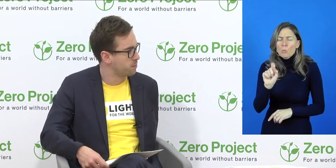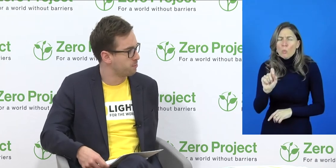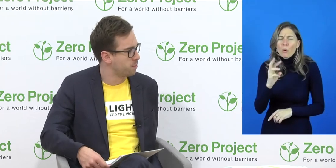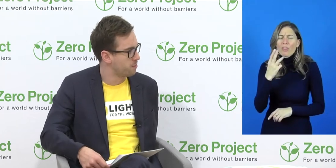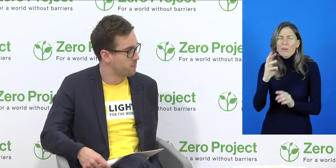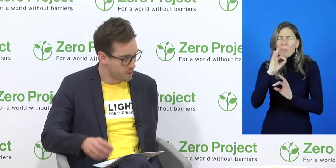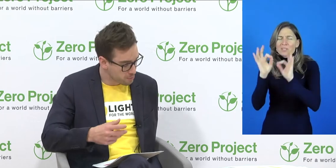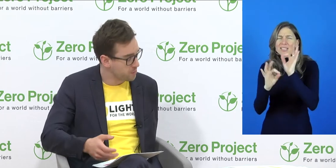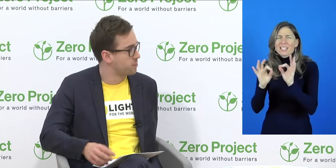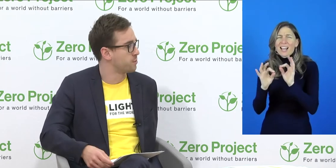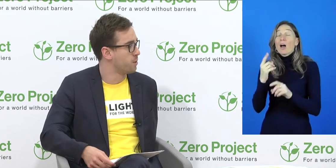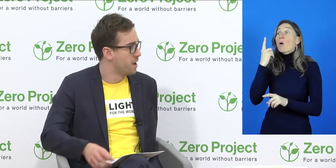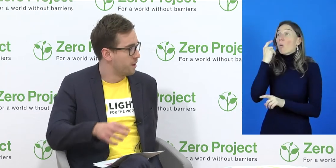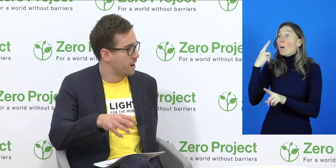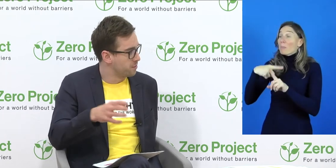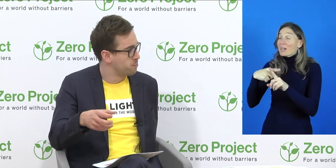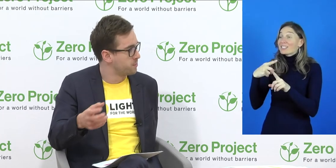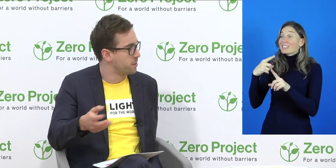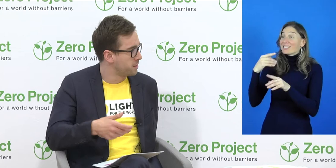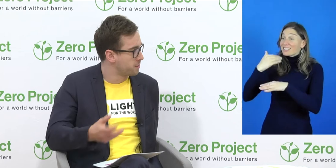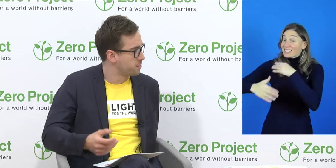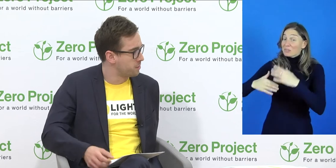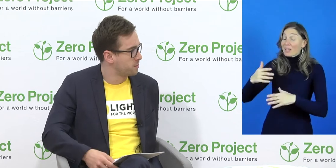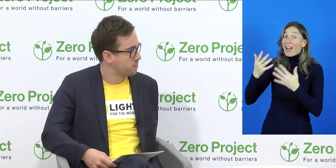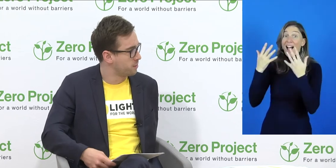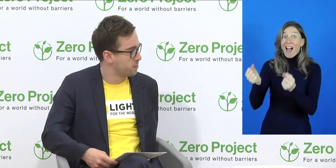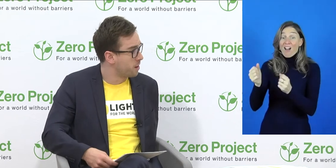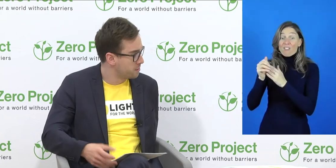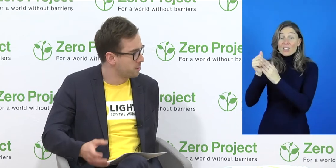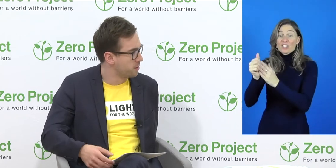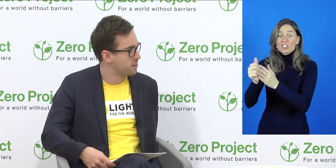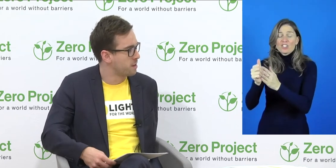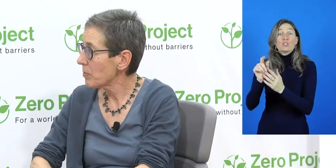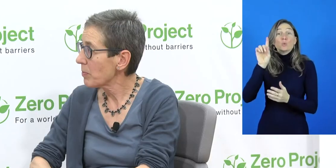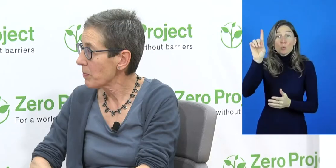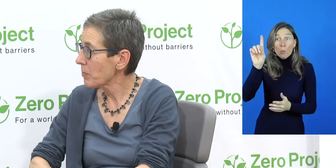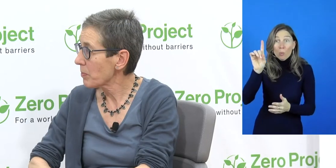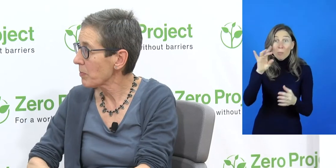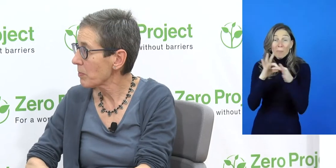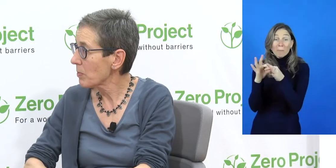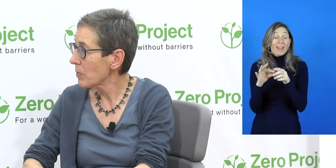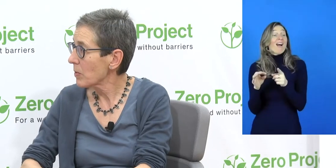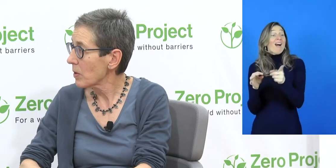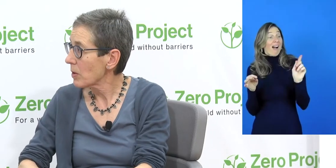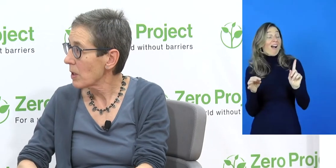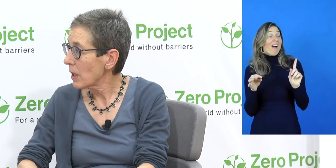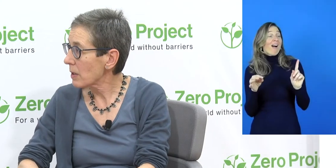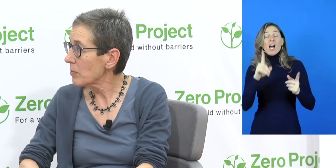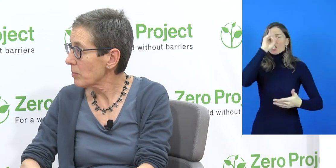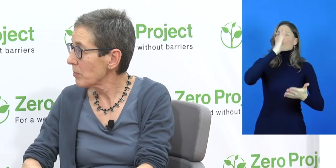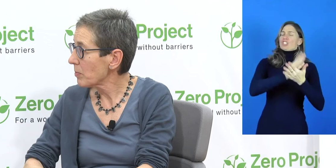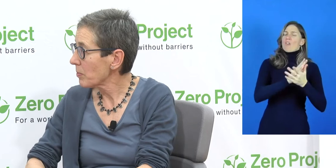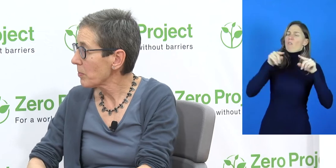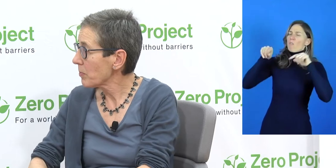leadership position. Yeah. So other person are taking decisions regarding them, but they are not in it to say.